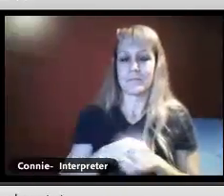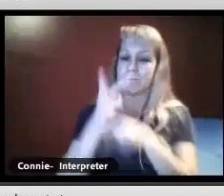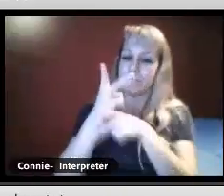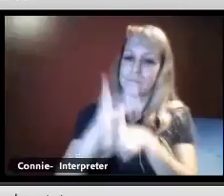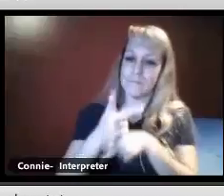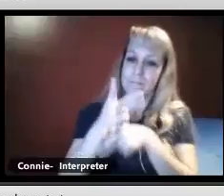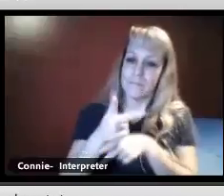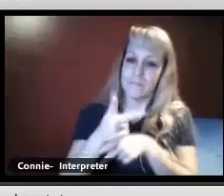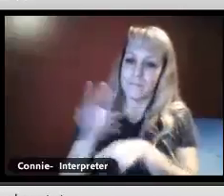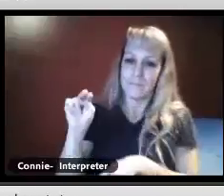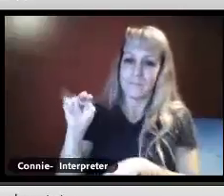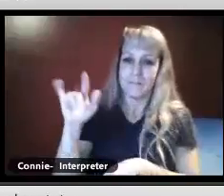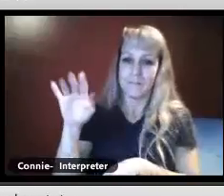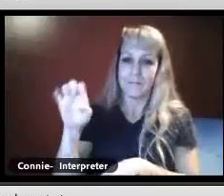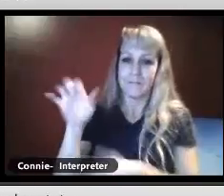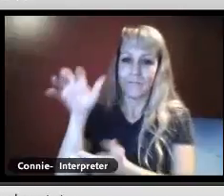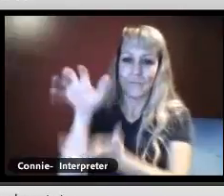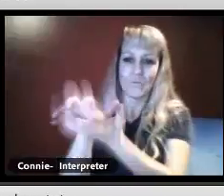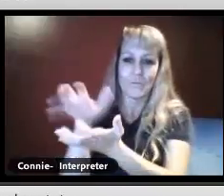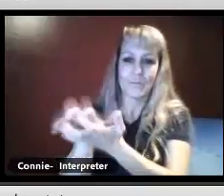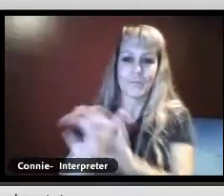folks.